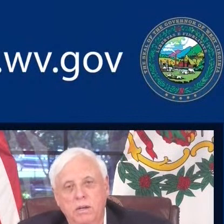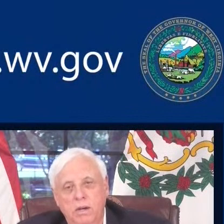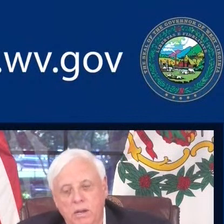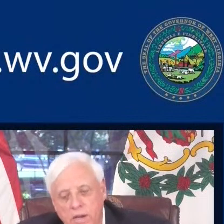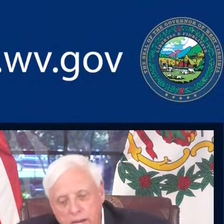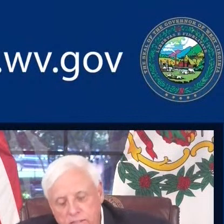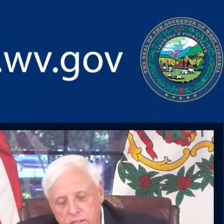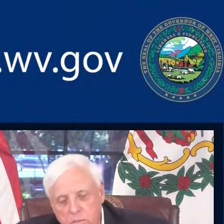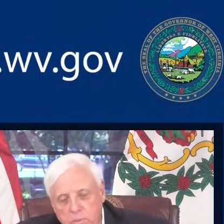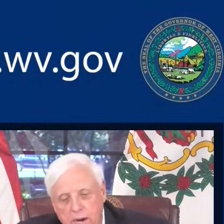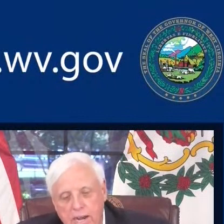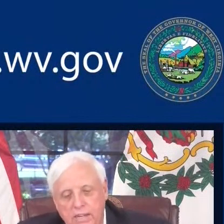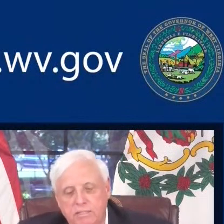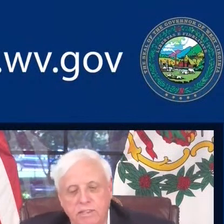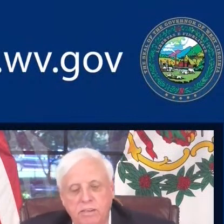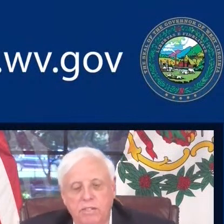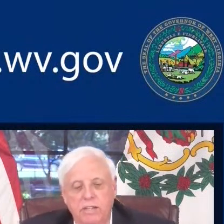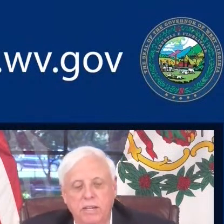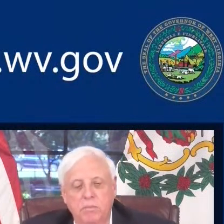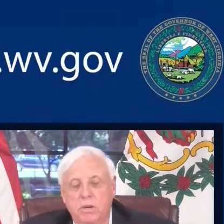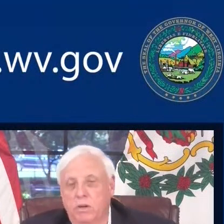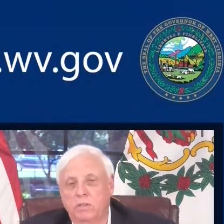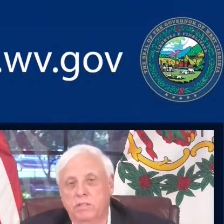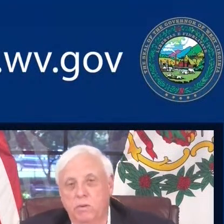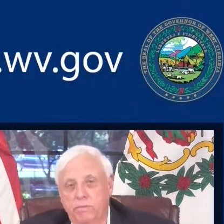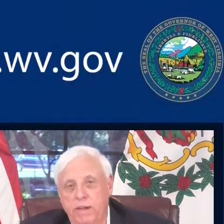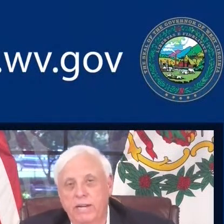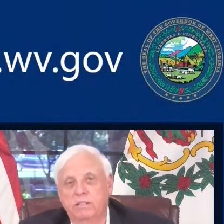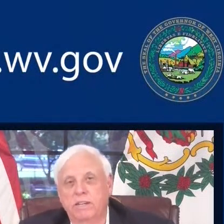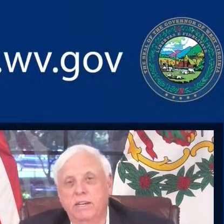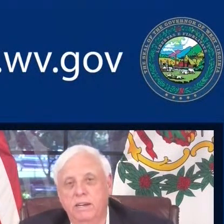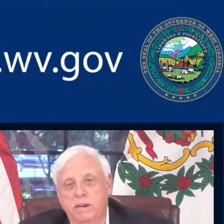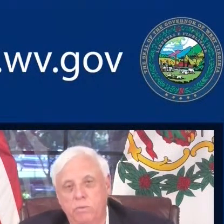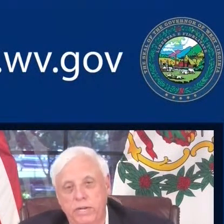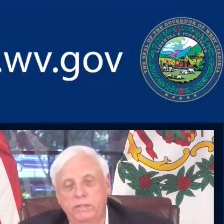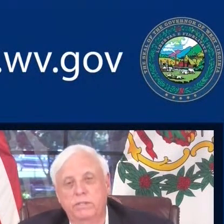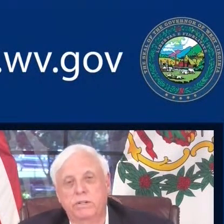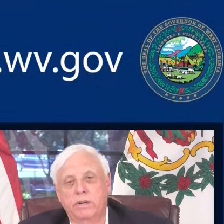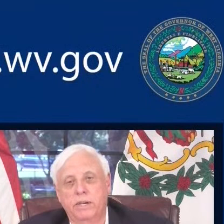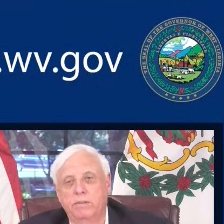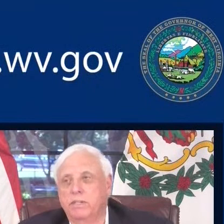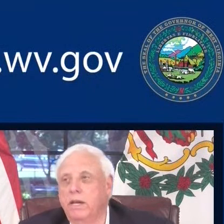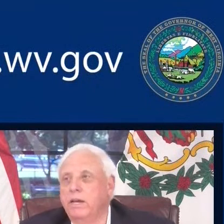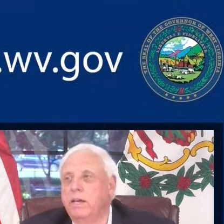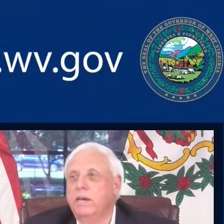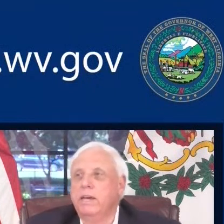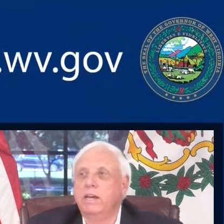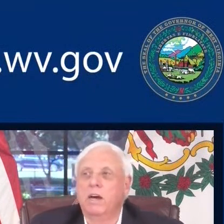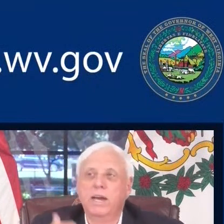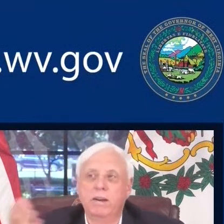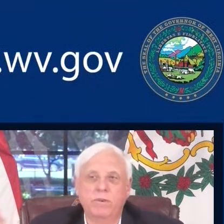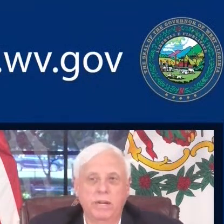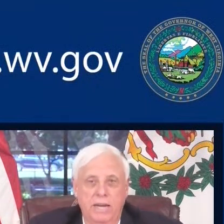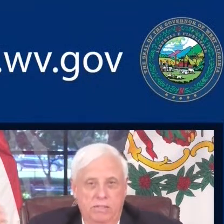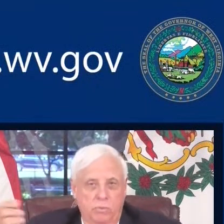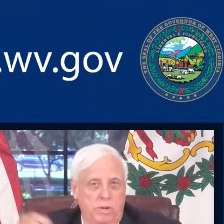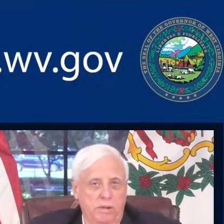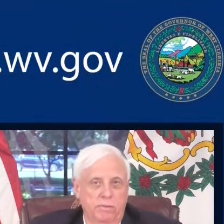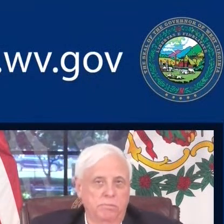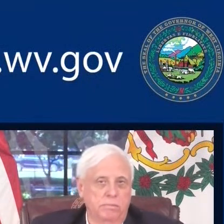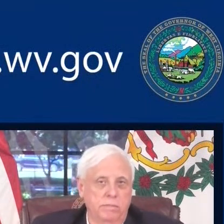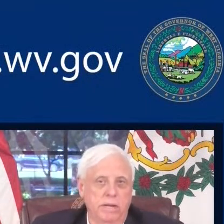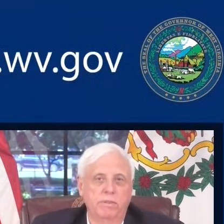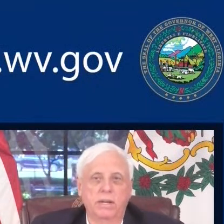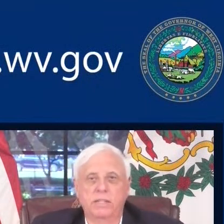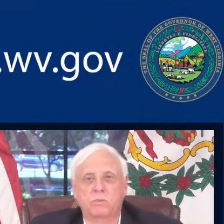won a nice little prize and everything because they were vaccinated, they registered and everything. And every last one